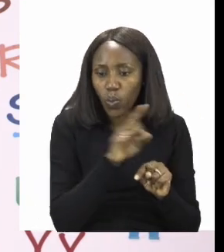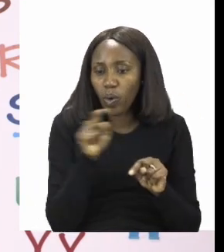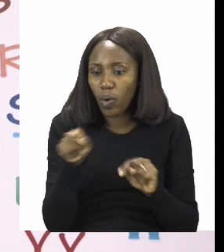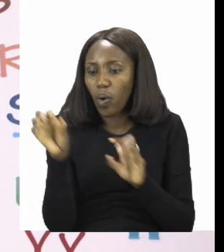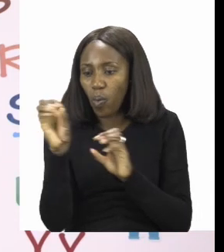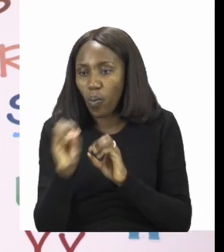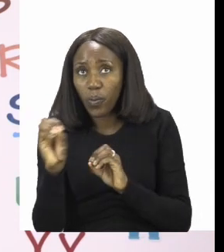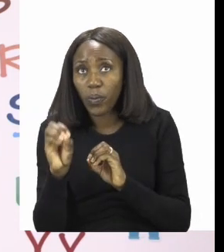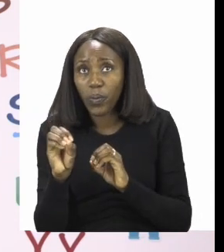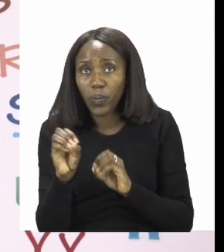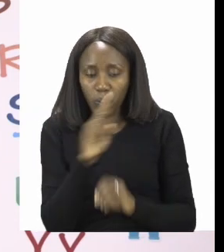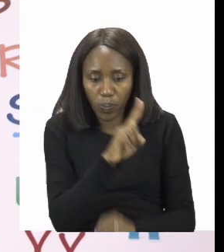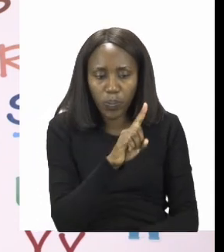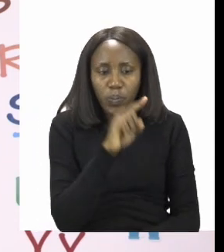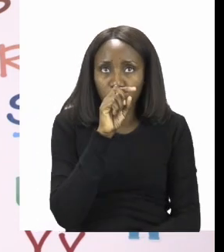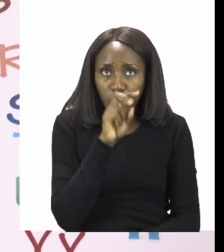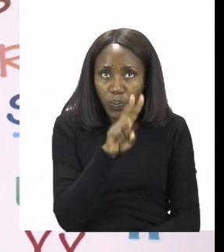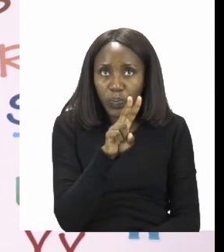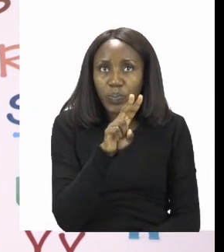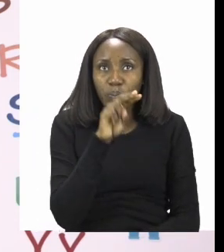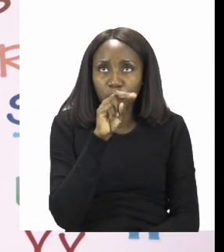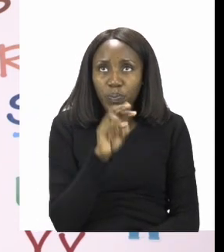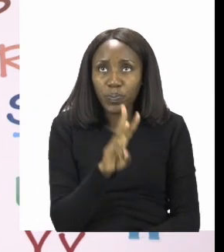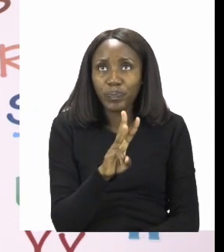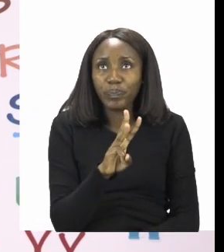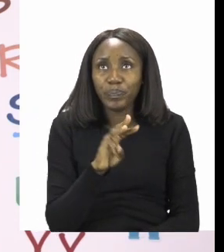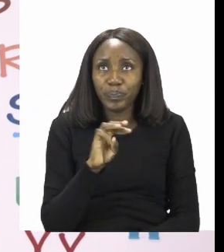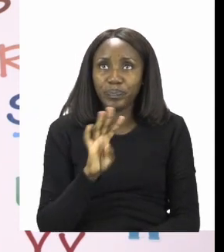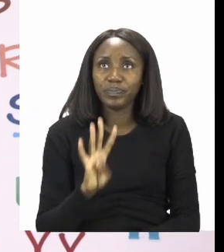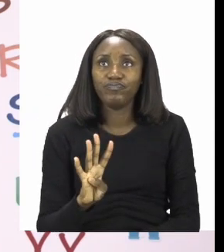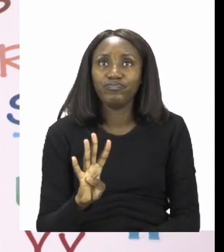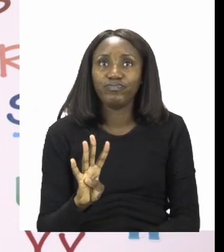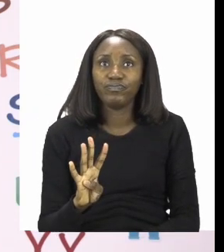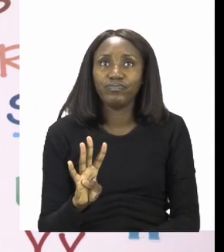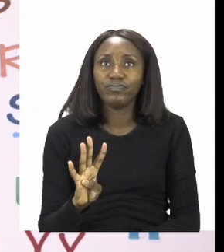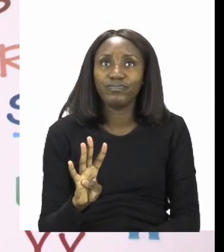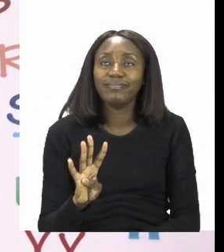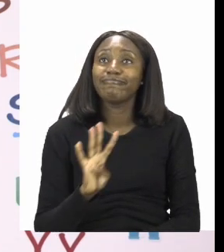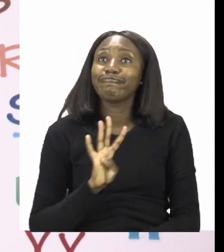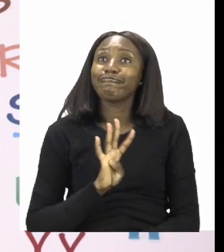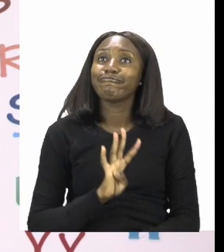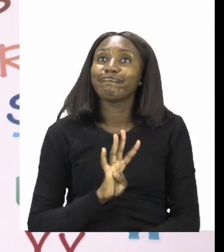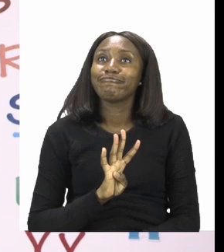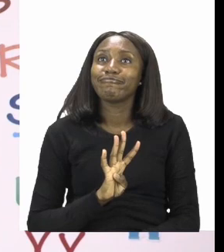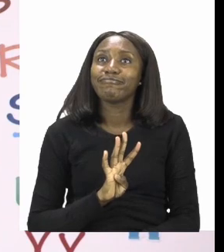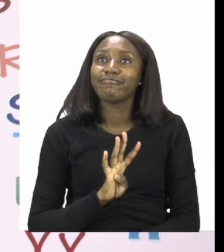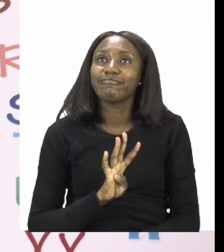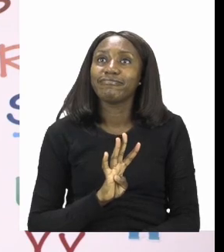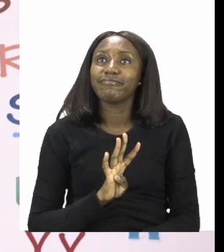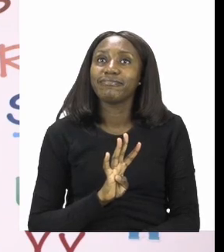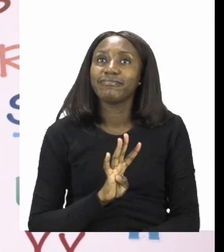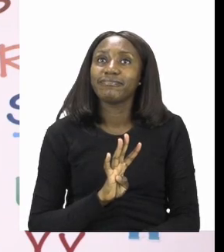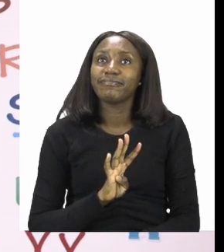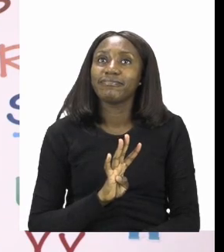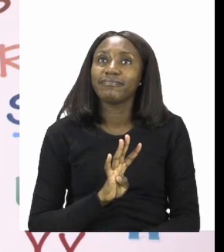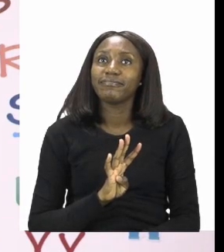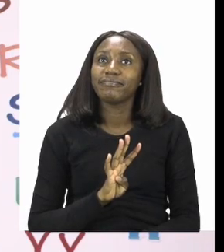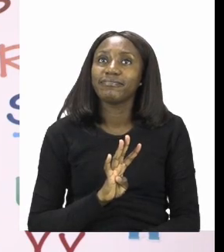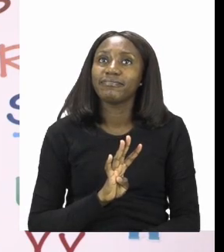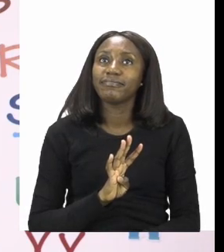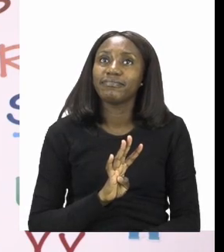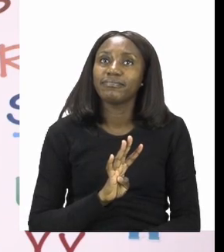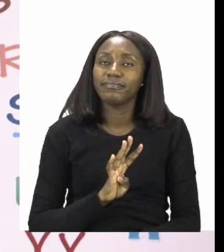say 1, 2, 3, 4 counters. Now, we're going to